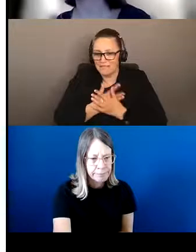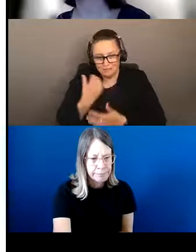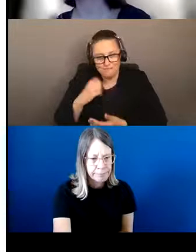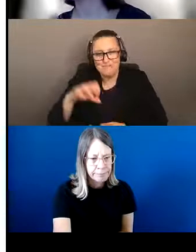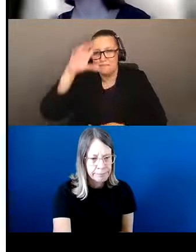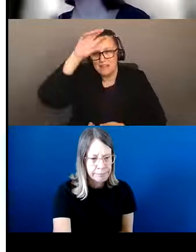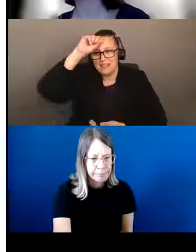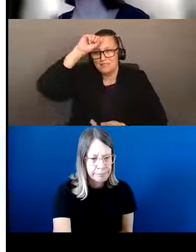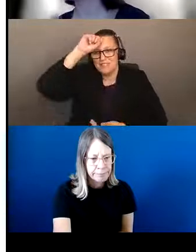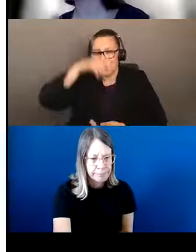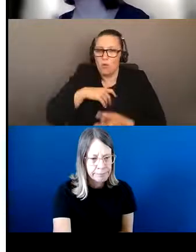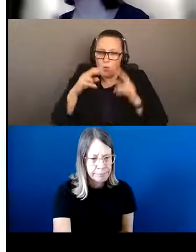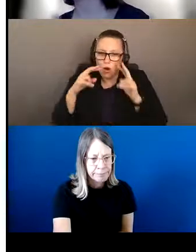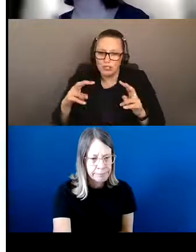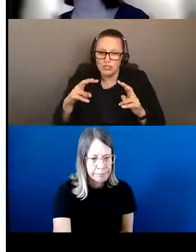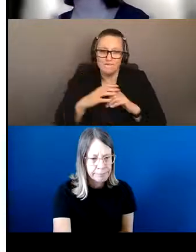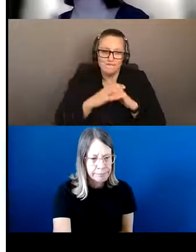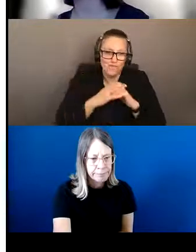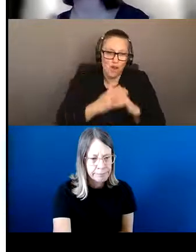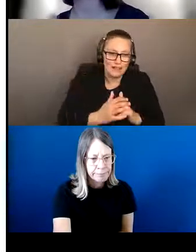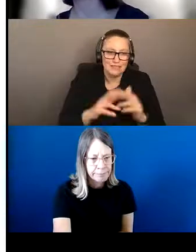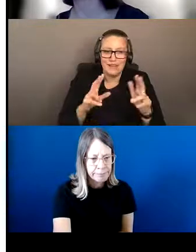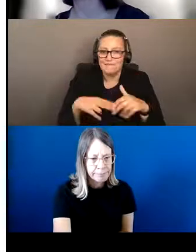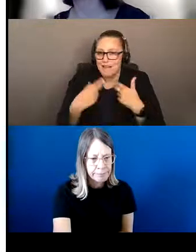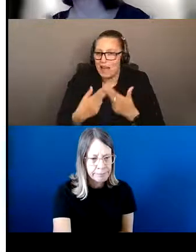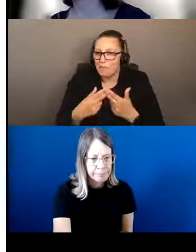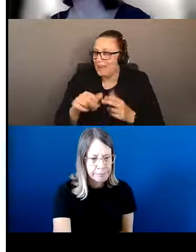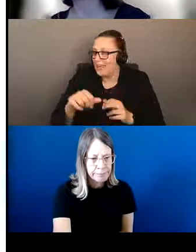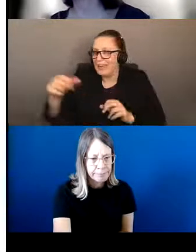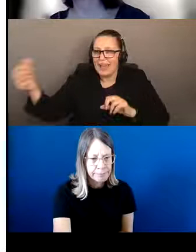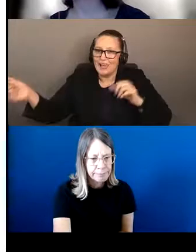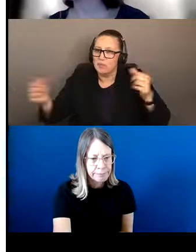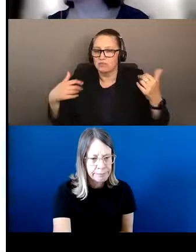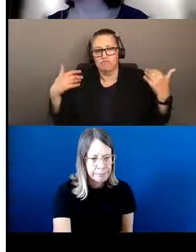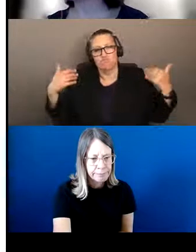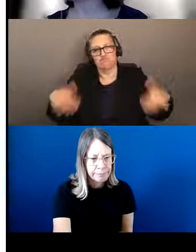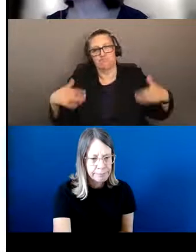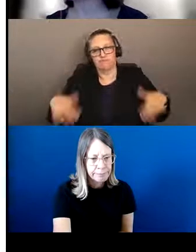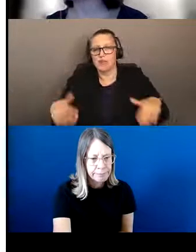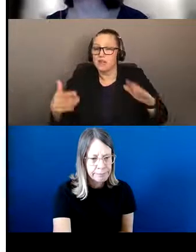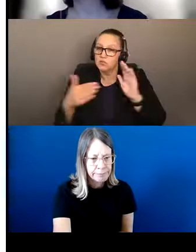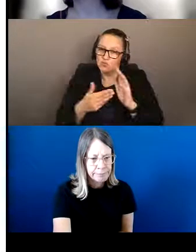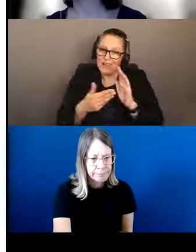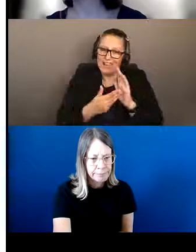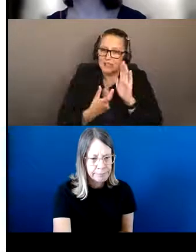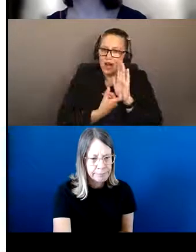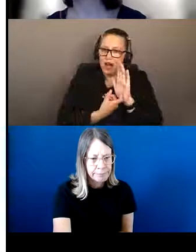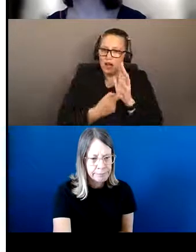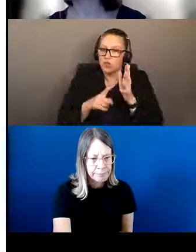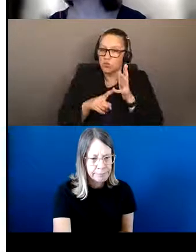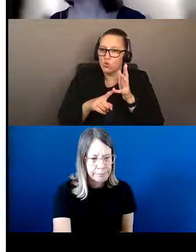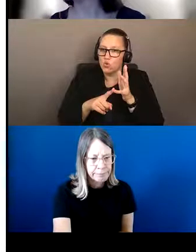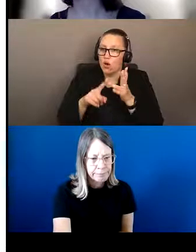generosity I witness between friends, families, neighbours and colleagues at the moment. As it is Are You OK Day today, I think it's a good reminder if we